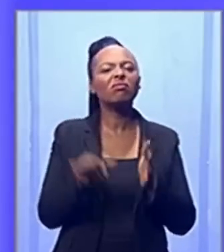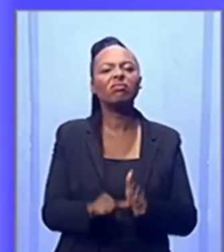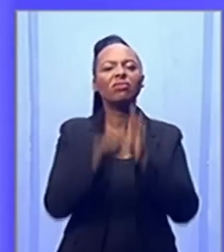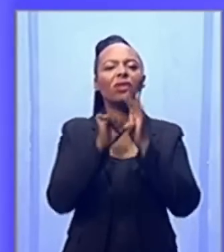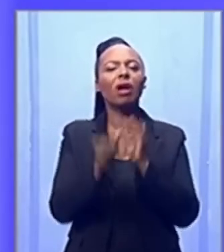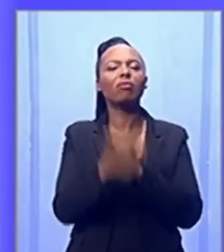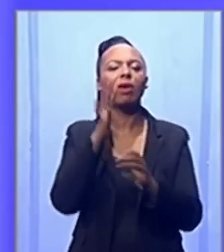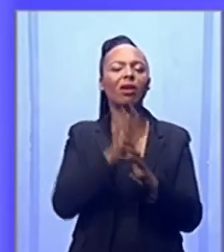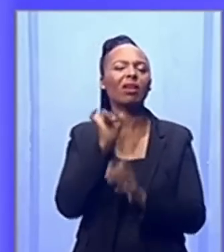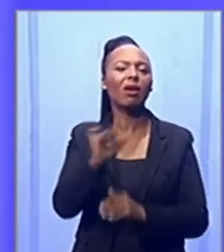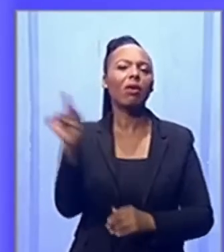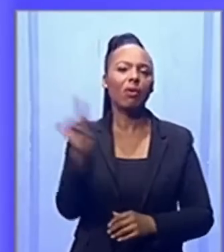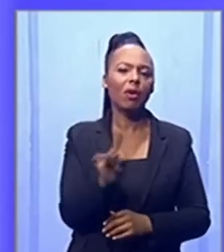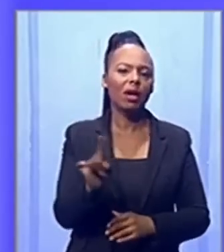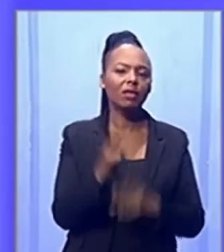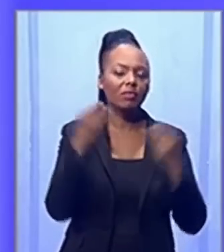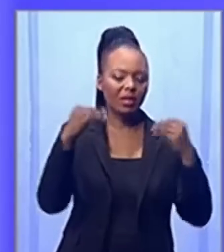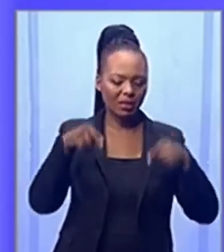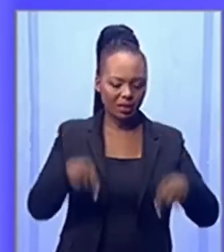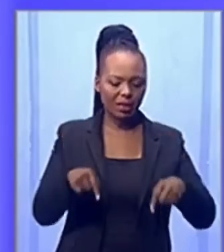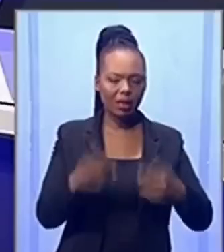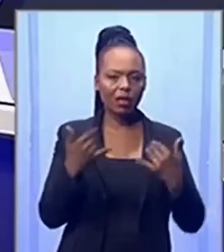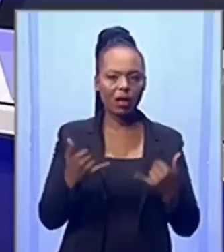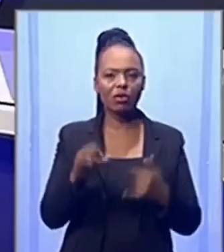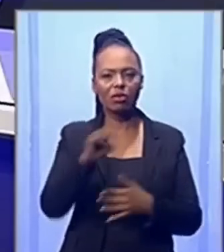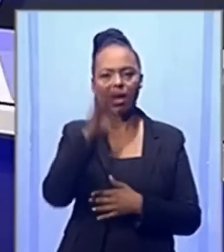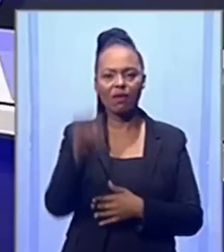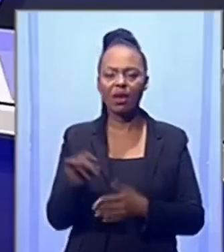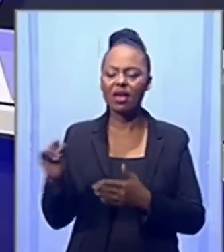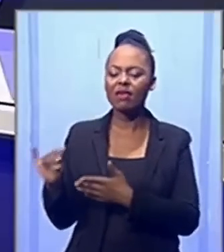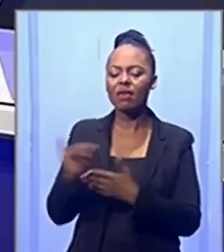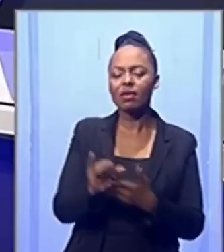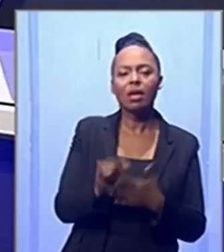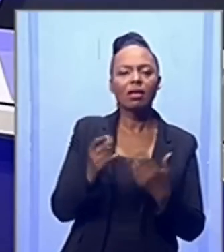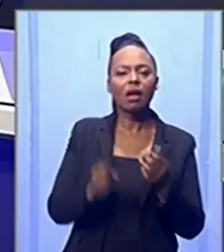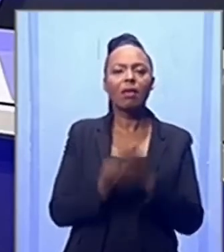efeng dikgwebong tsa kwano Afrika Borwa. Tshepo re omela ditabeng tsa rona.